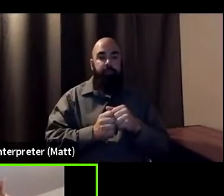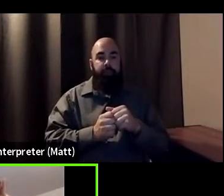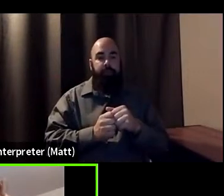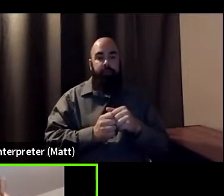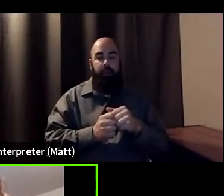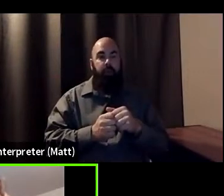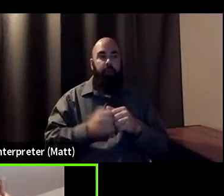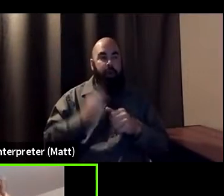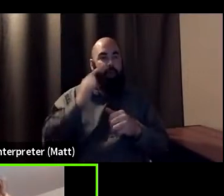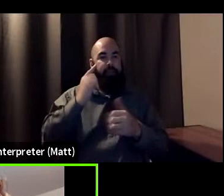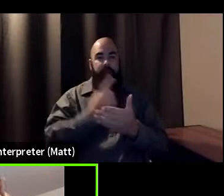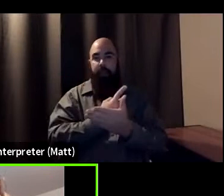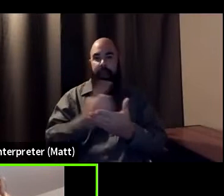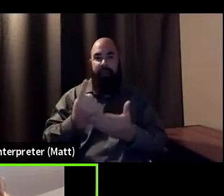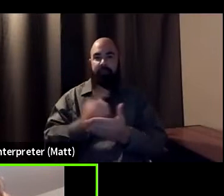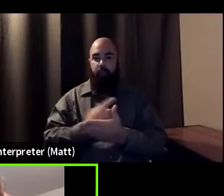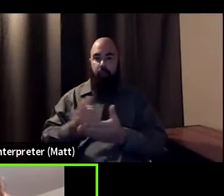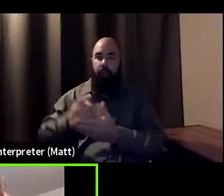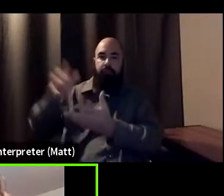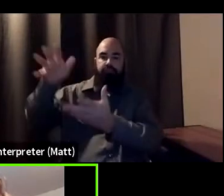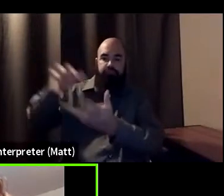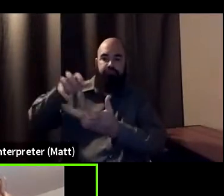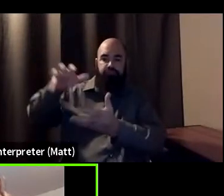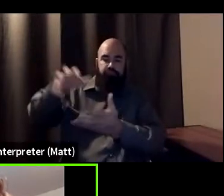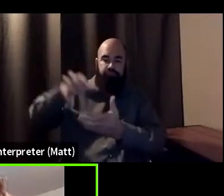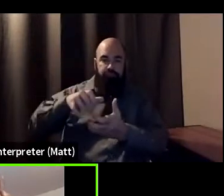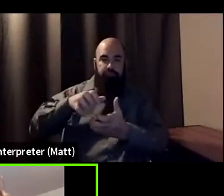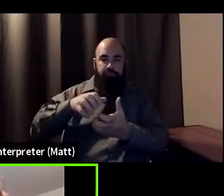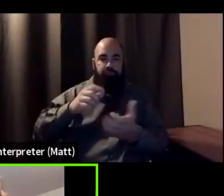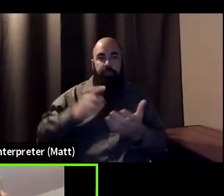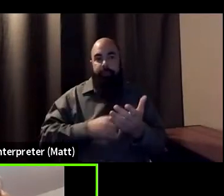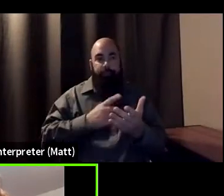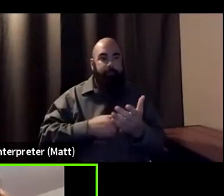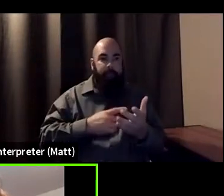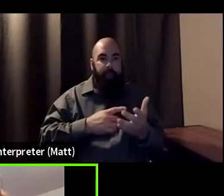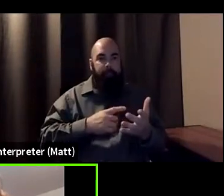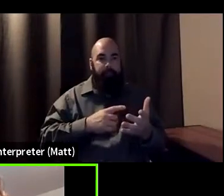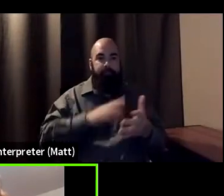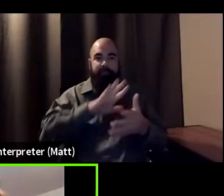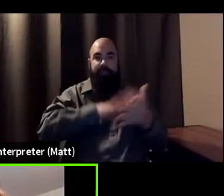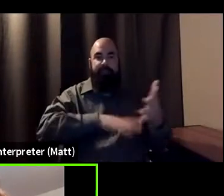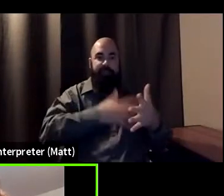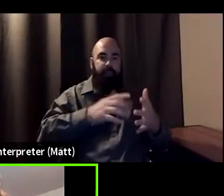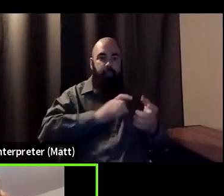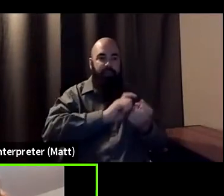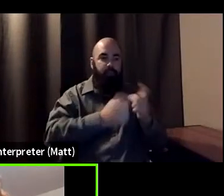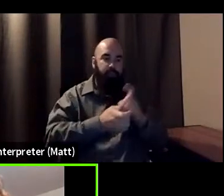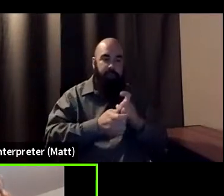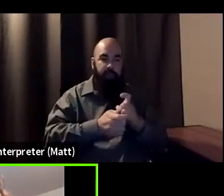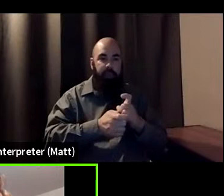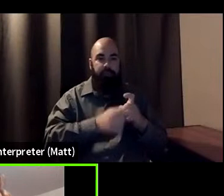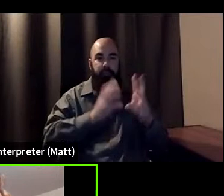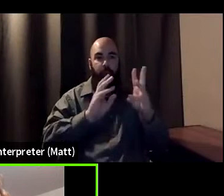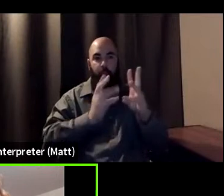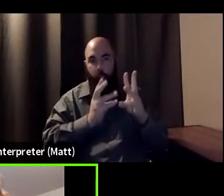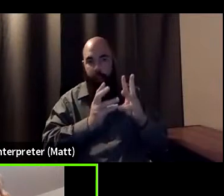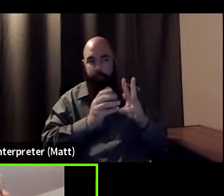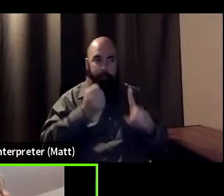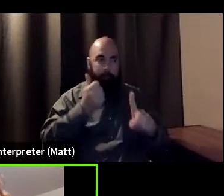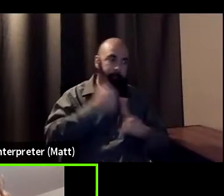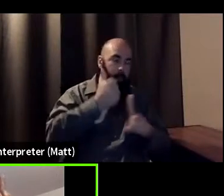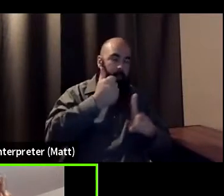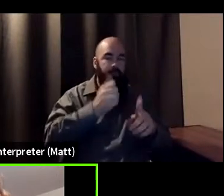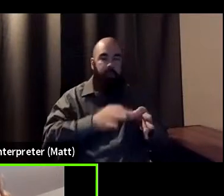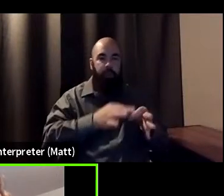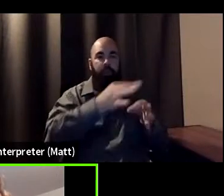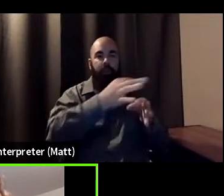allocations, everybody knows that sometimes we had to make some adjustments to our clinics because of weather. and we had weather-related